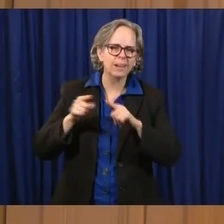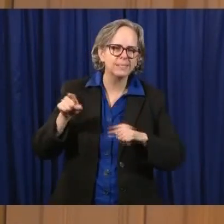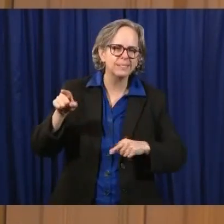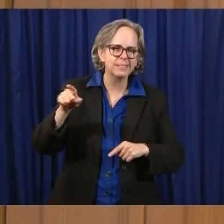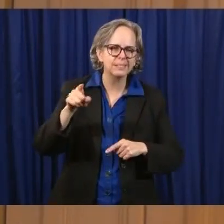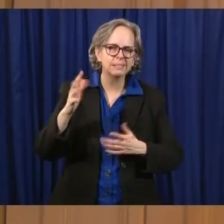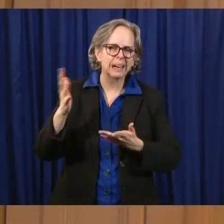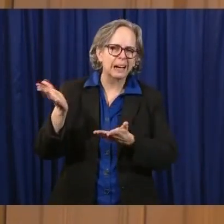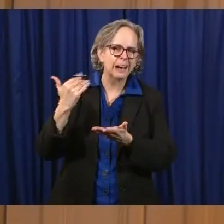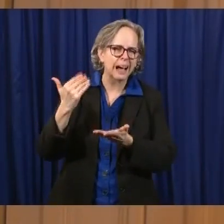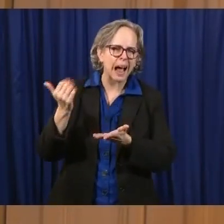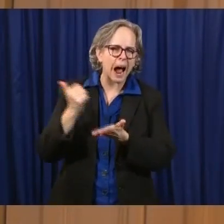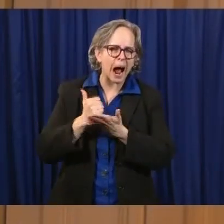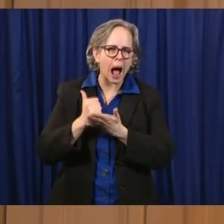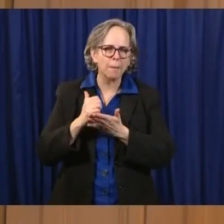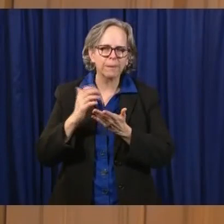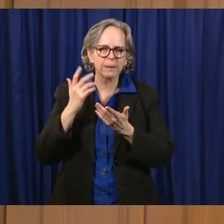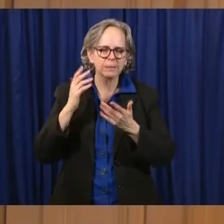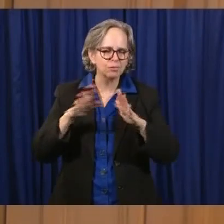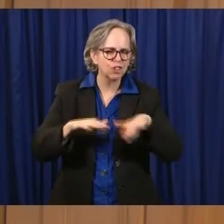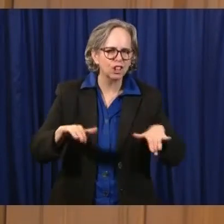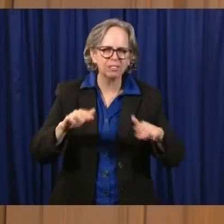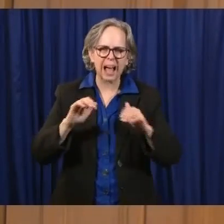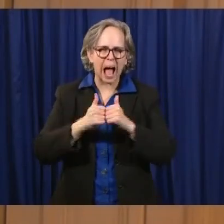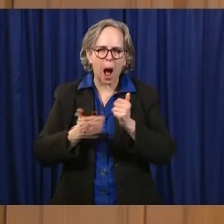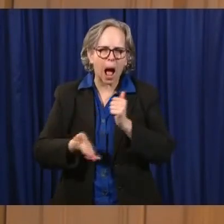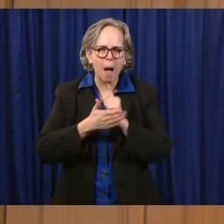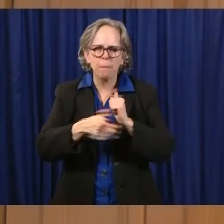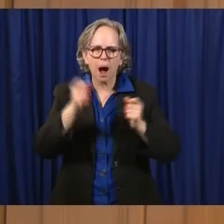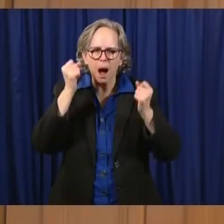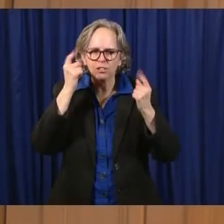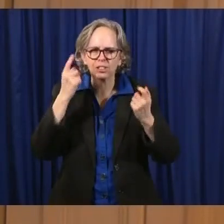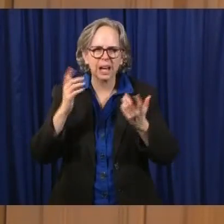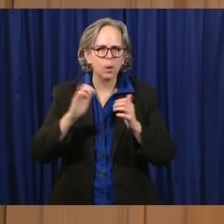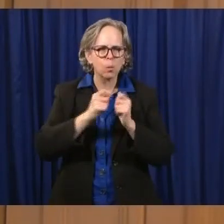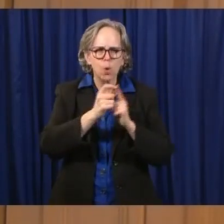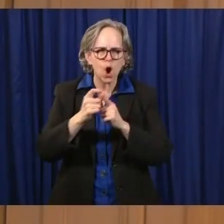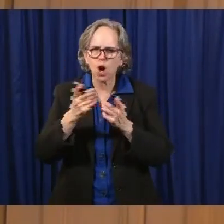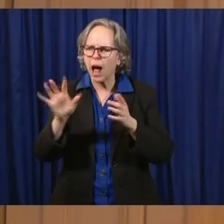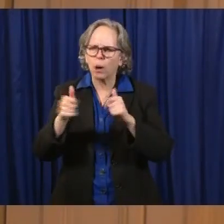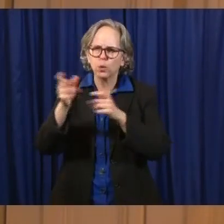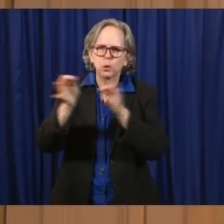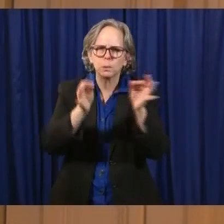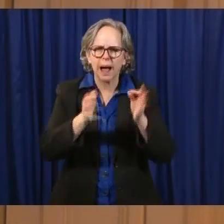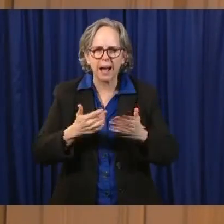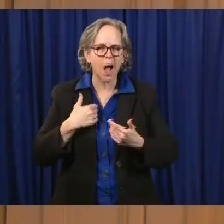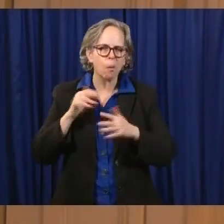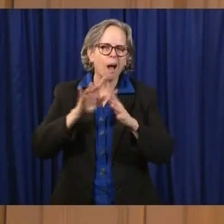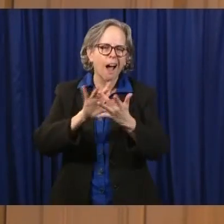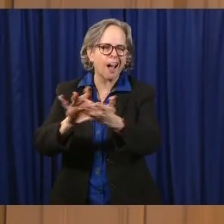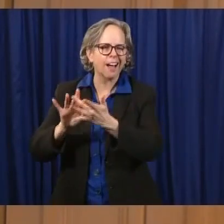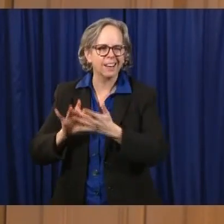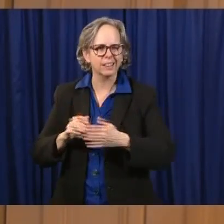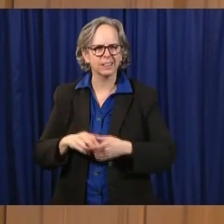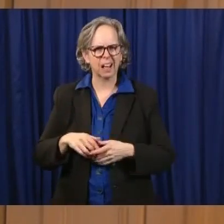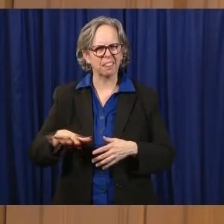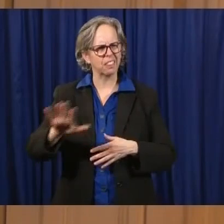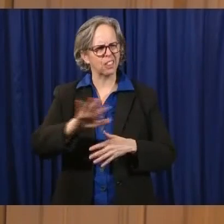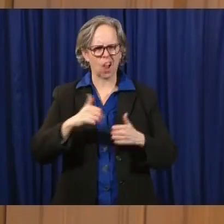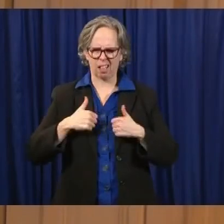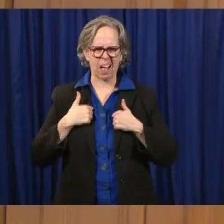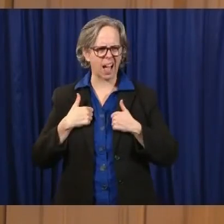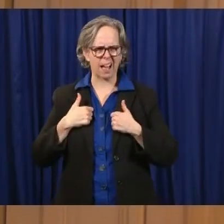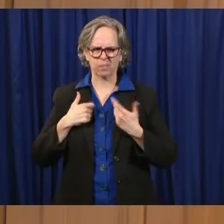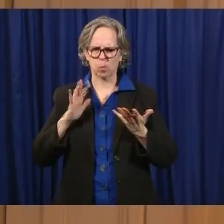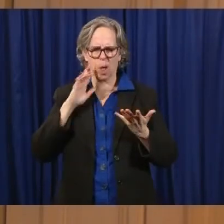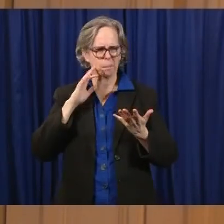people understand the words to explain this time. I think their lives are going to be marked by this, and I know at home